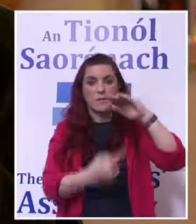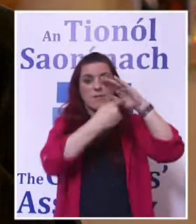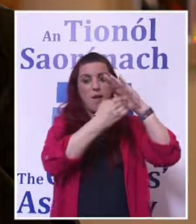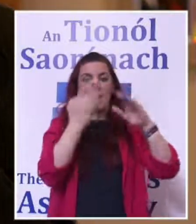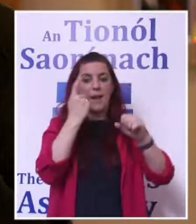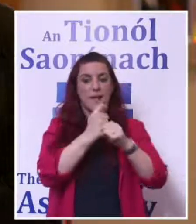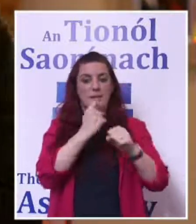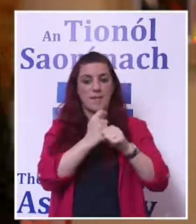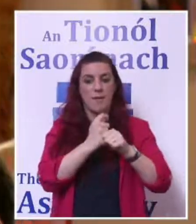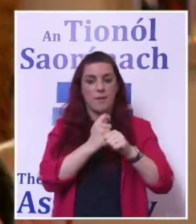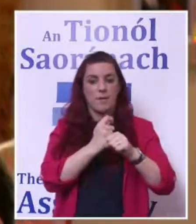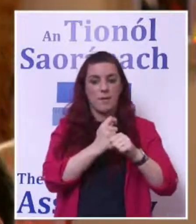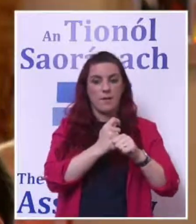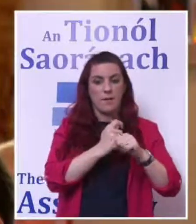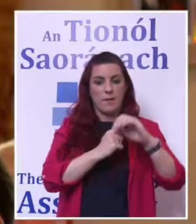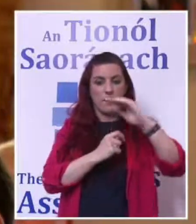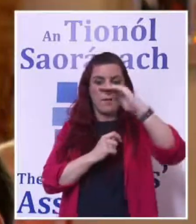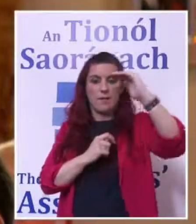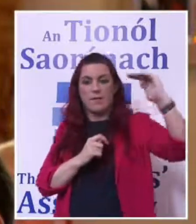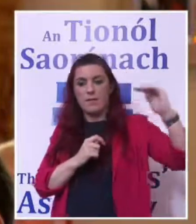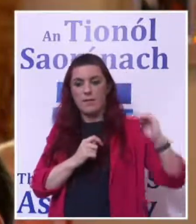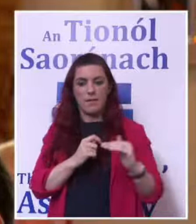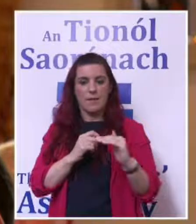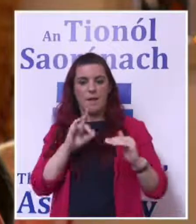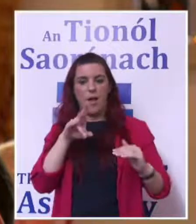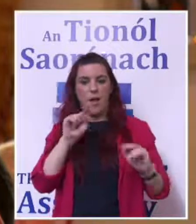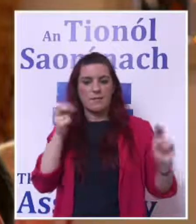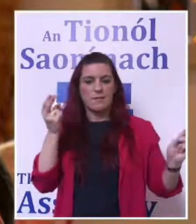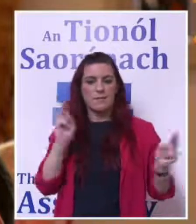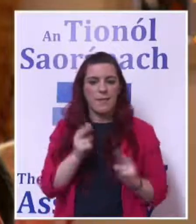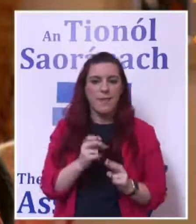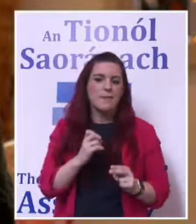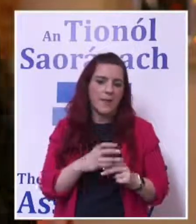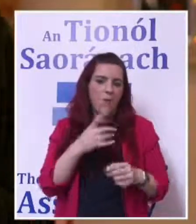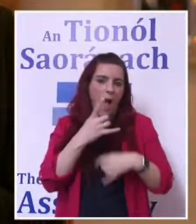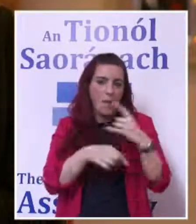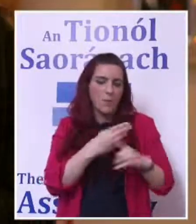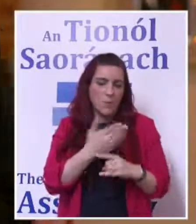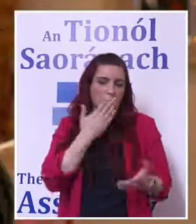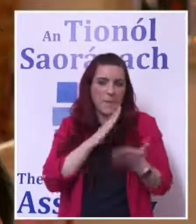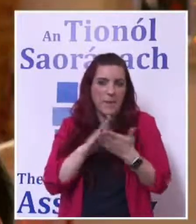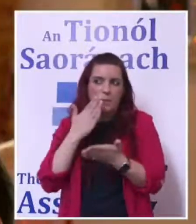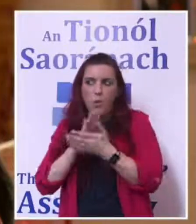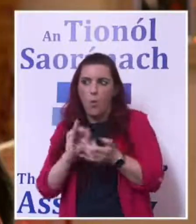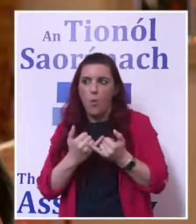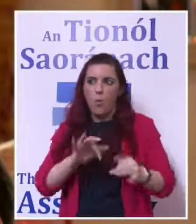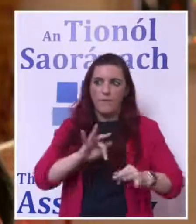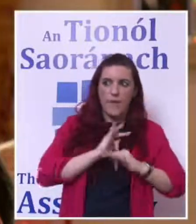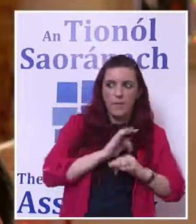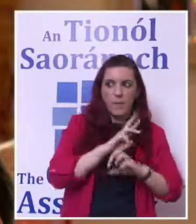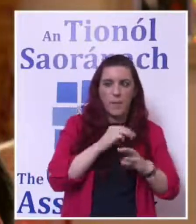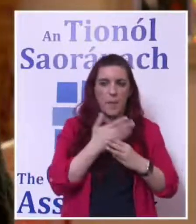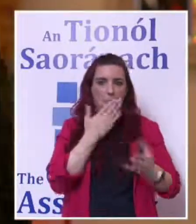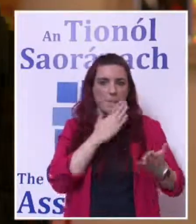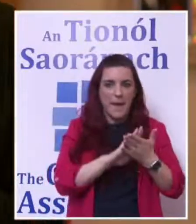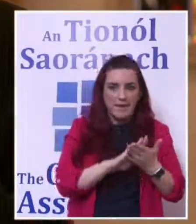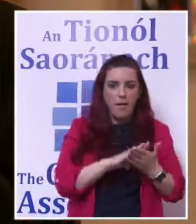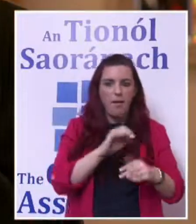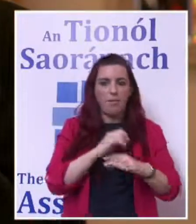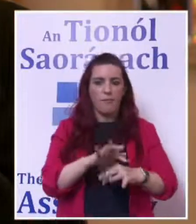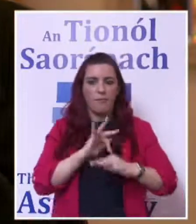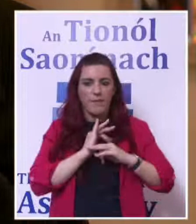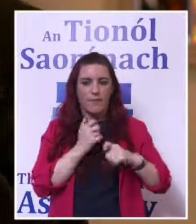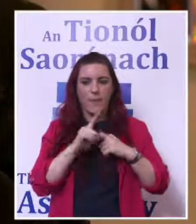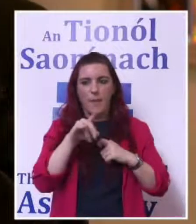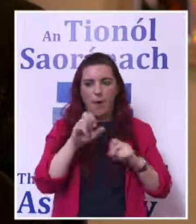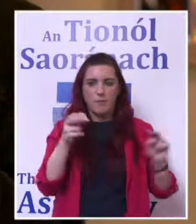month ago, their odds have shortened. And that's the nature of betting. Whoever the favourite is, people tend to get in behind the favourite, and the odds get shorter